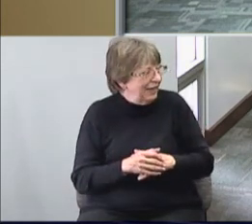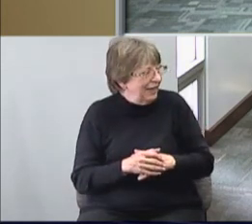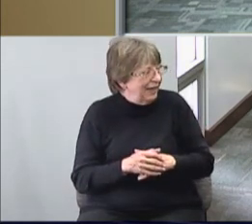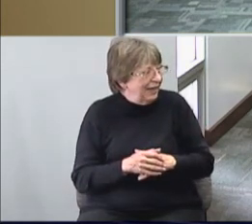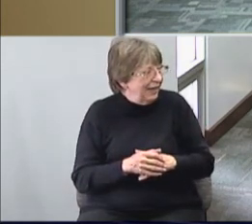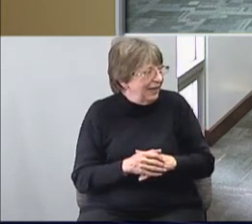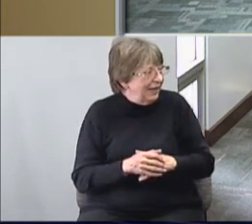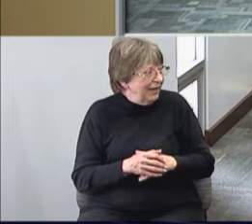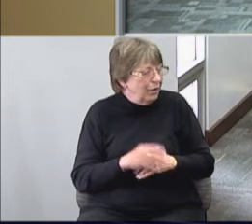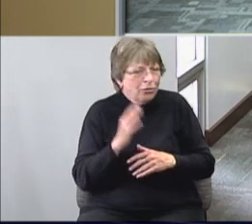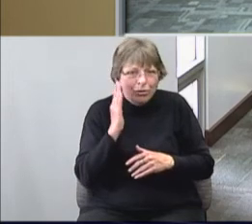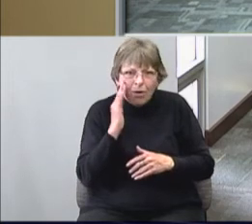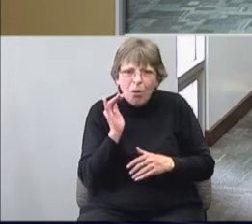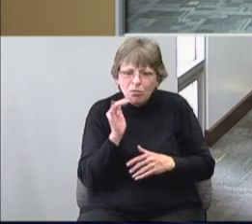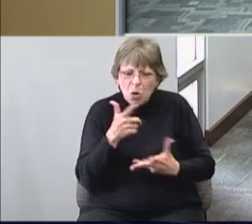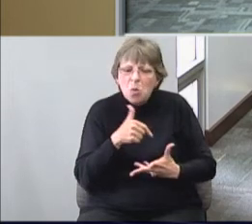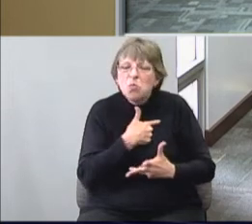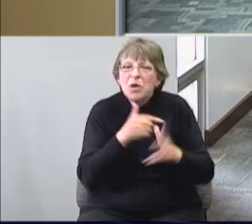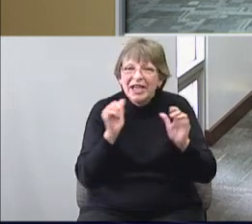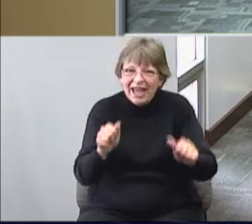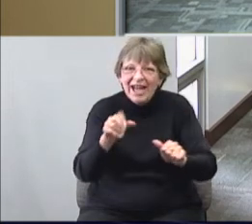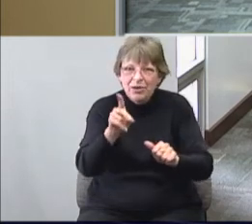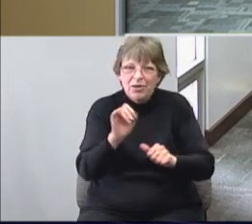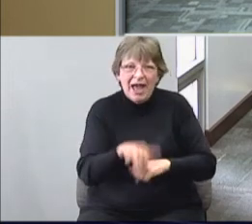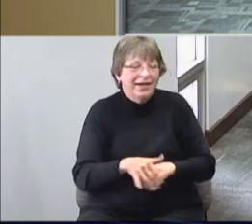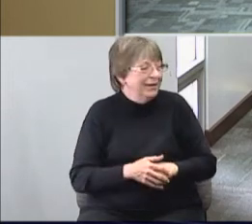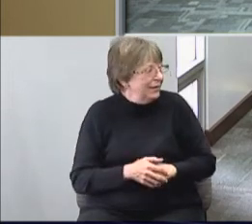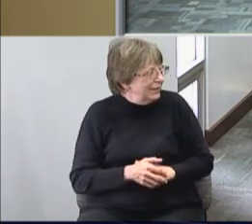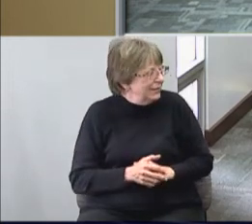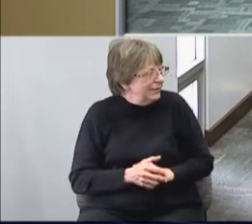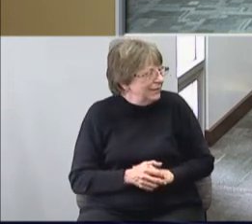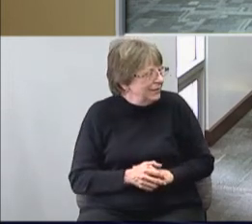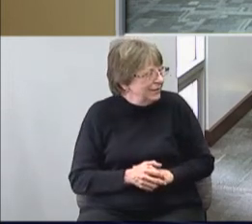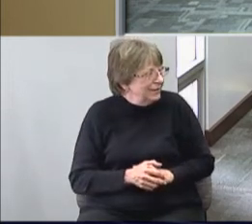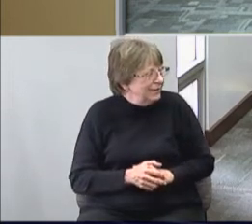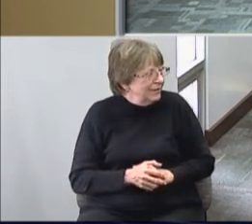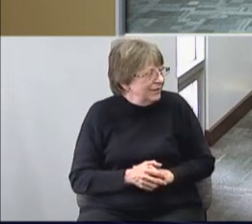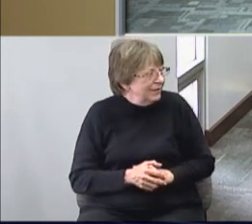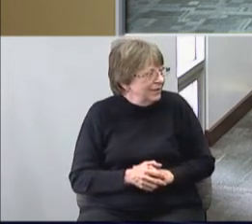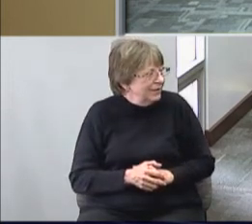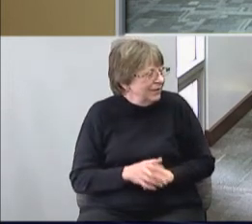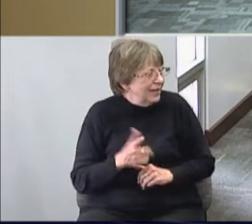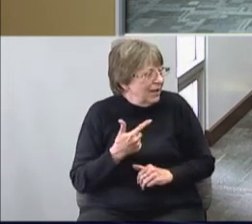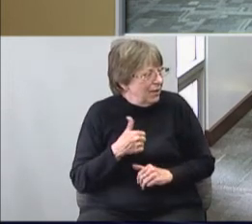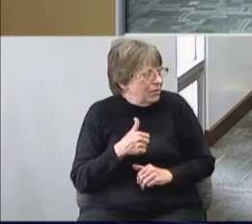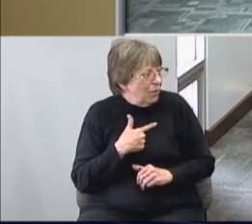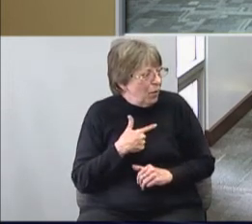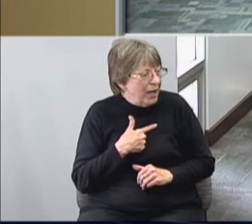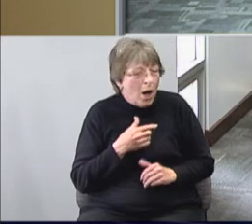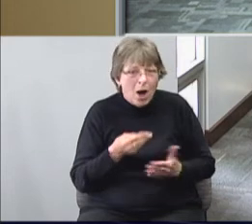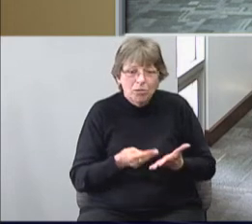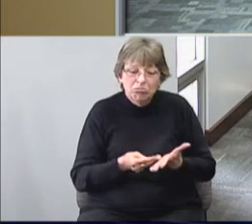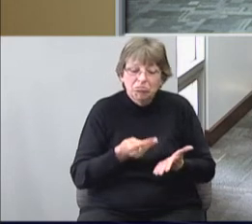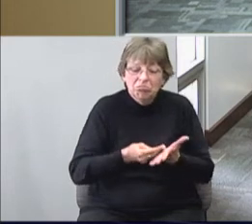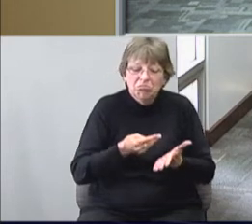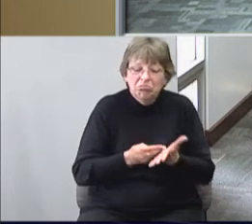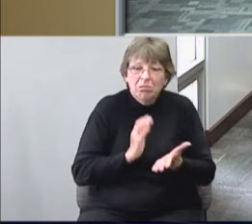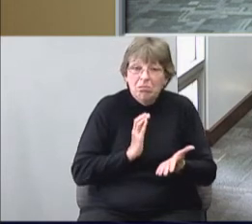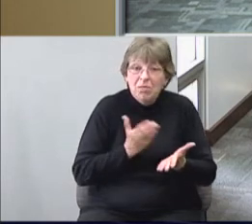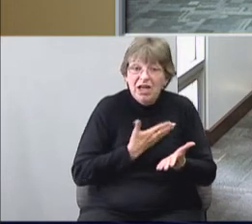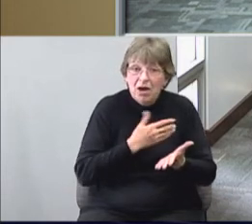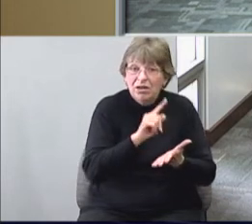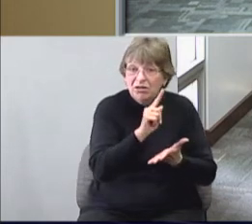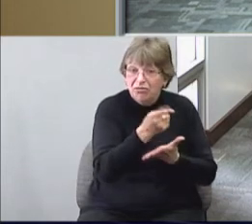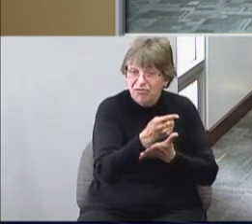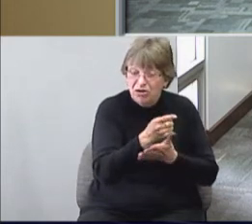done. And so we are putting our funds first, getting things done.